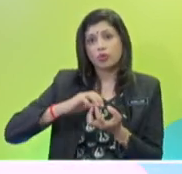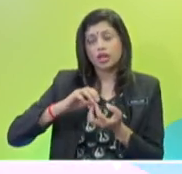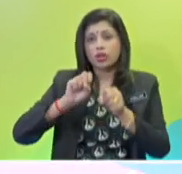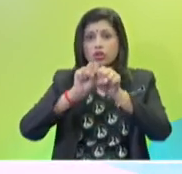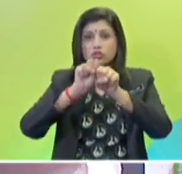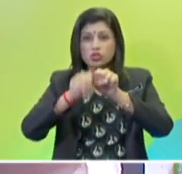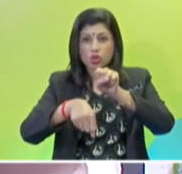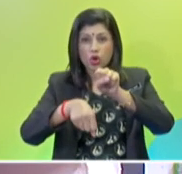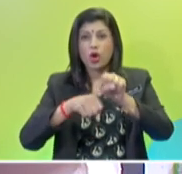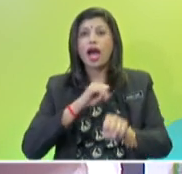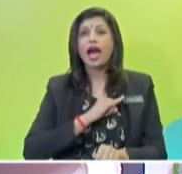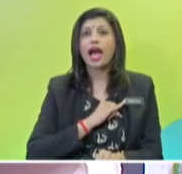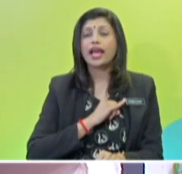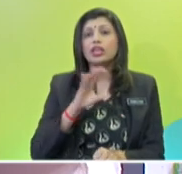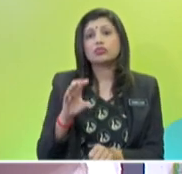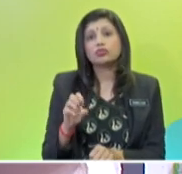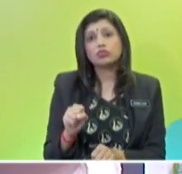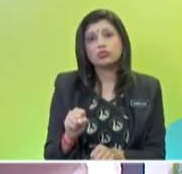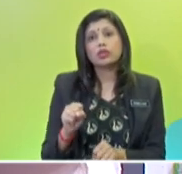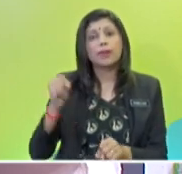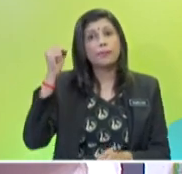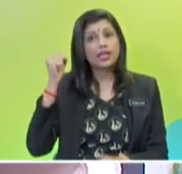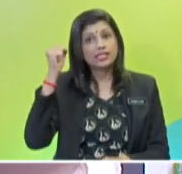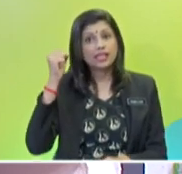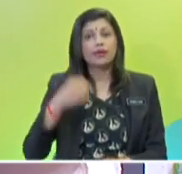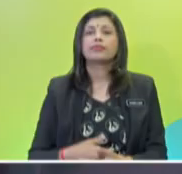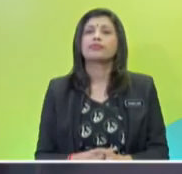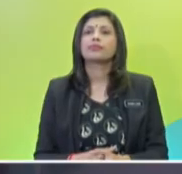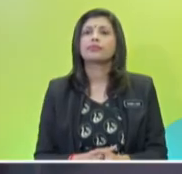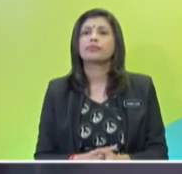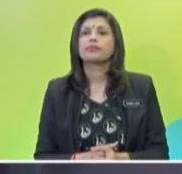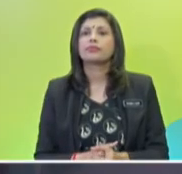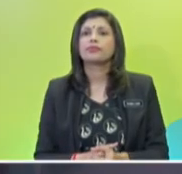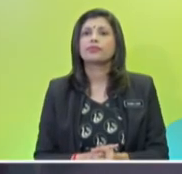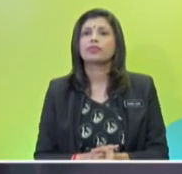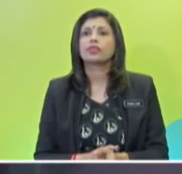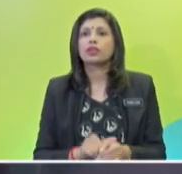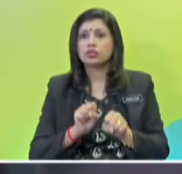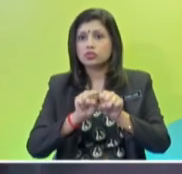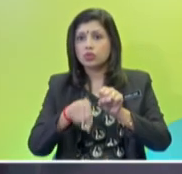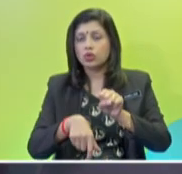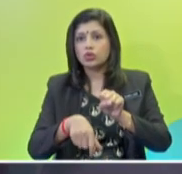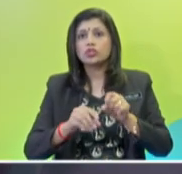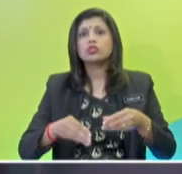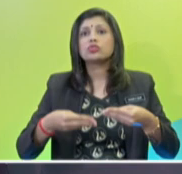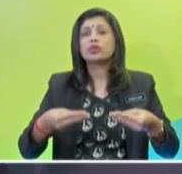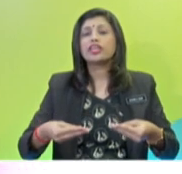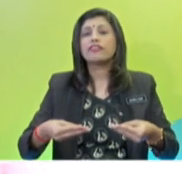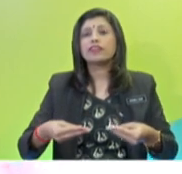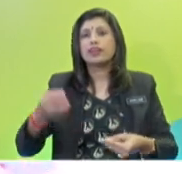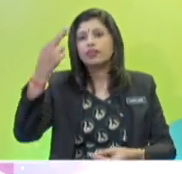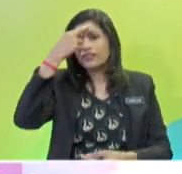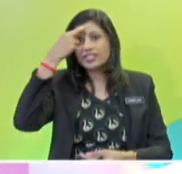work is the result of my car breaking down. I see. Okay, understand. Okay, and the last one is